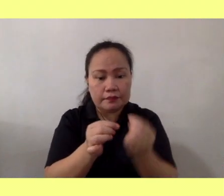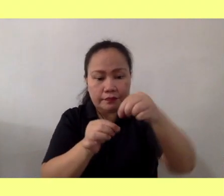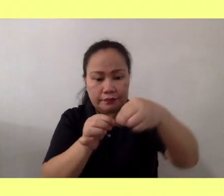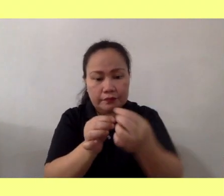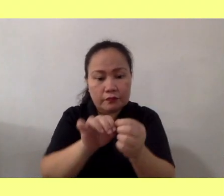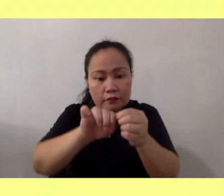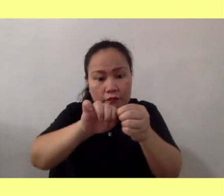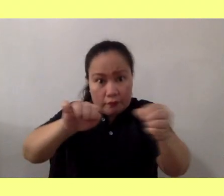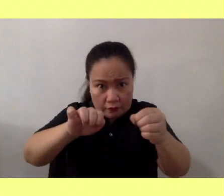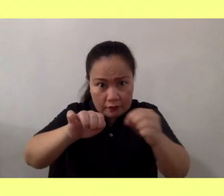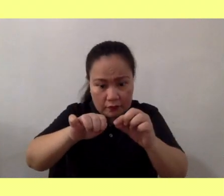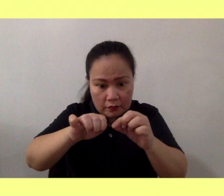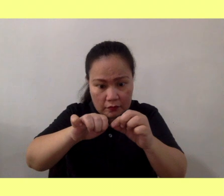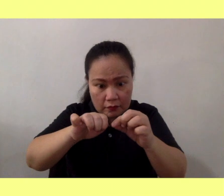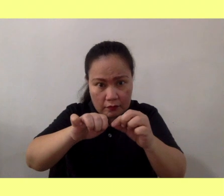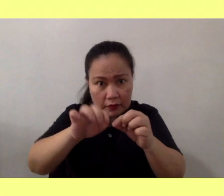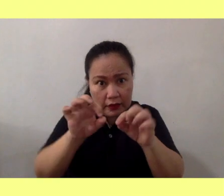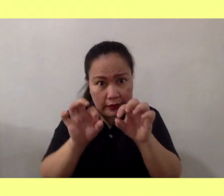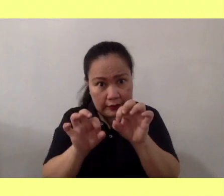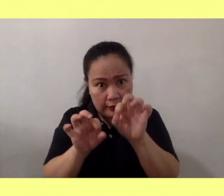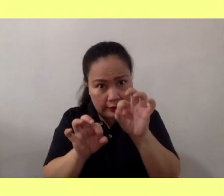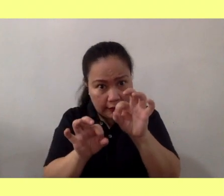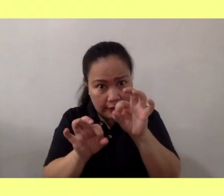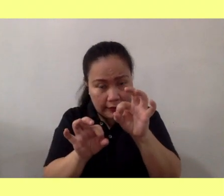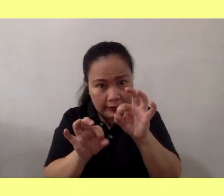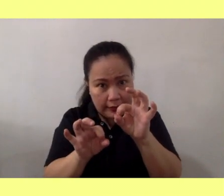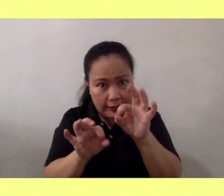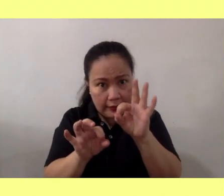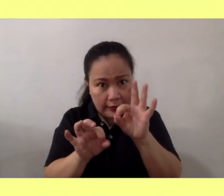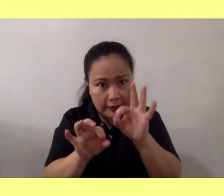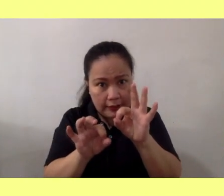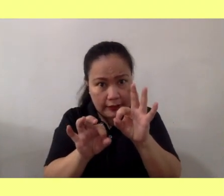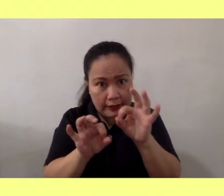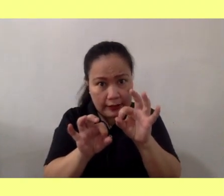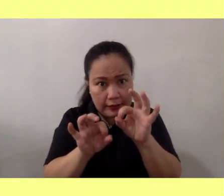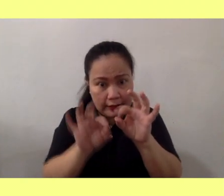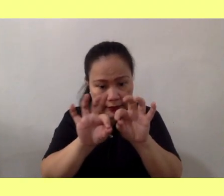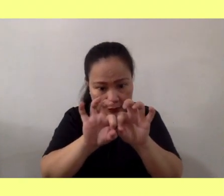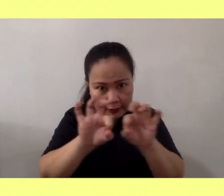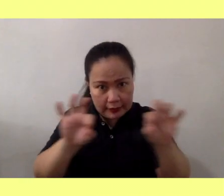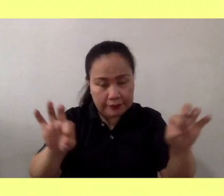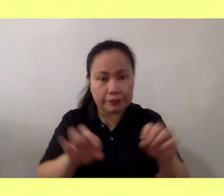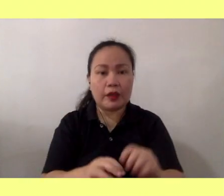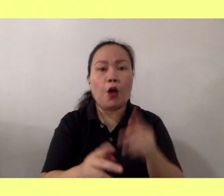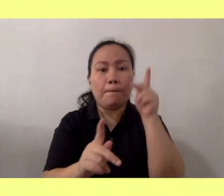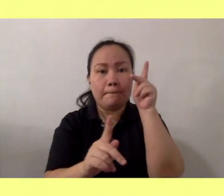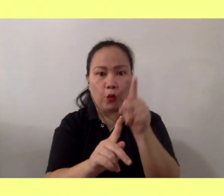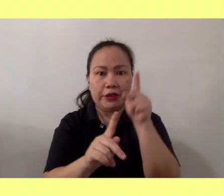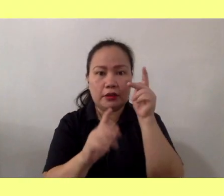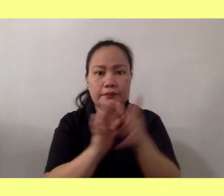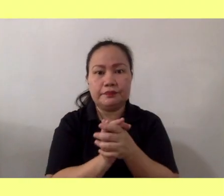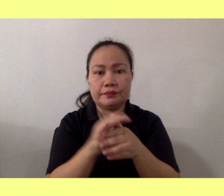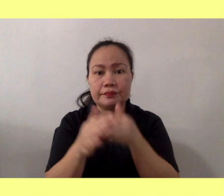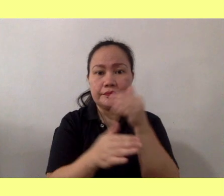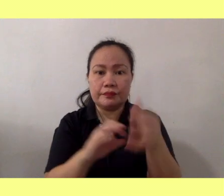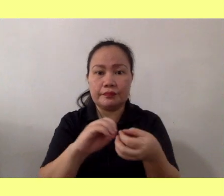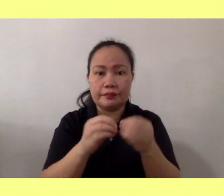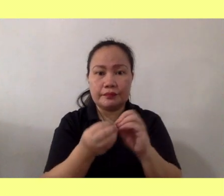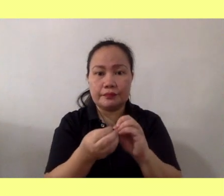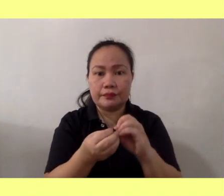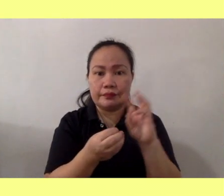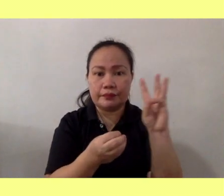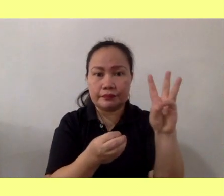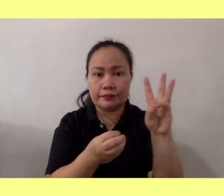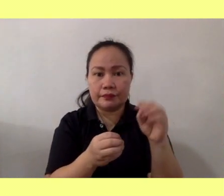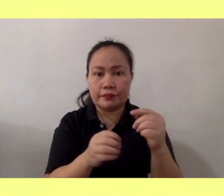sinabing thread, this is a line. But since we have here a knot, yung buhol ng sinulit, so that is a point. Next,